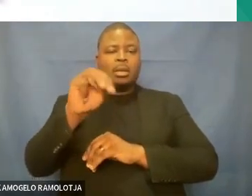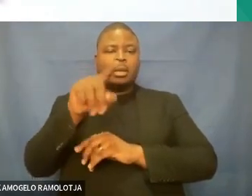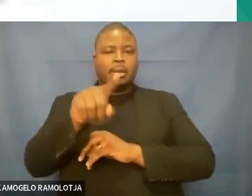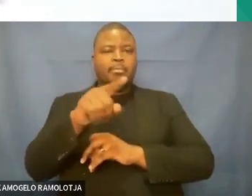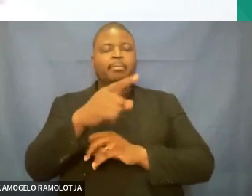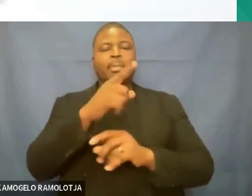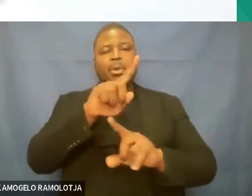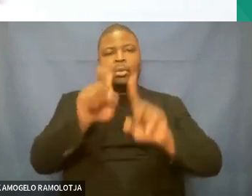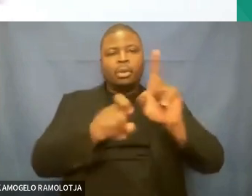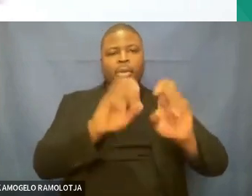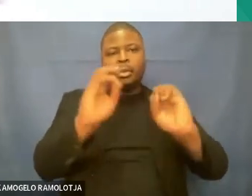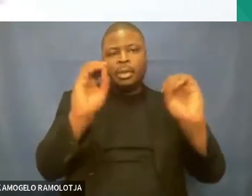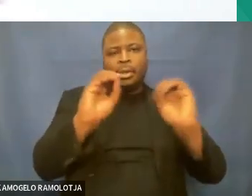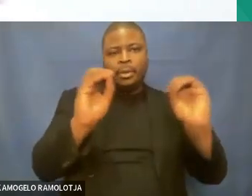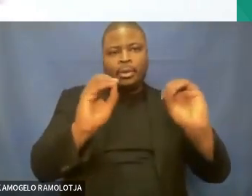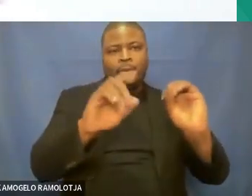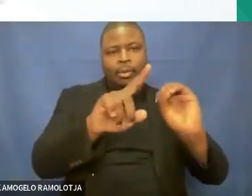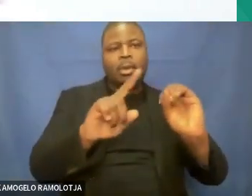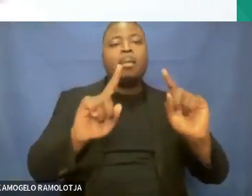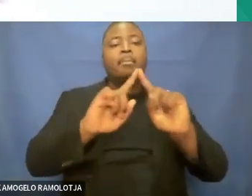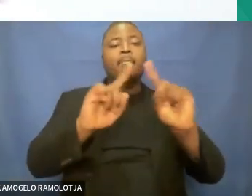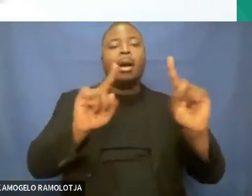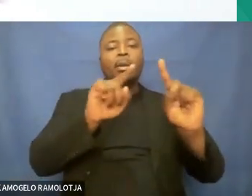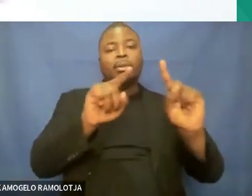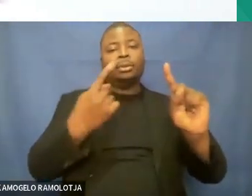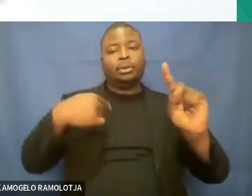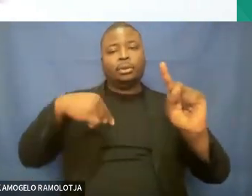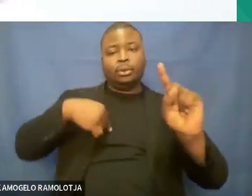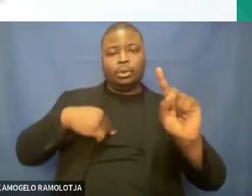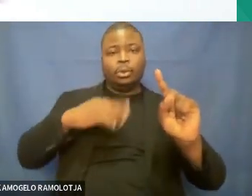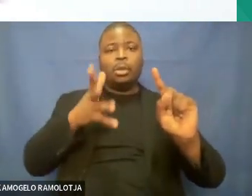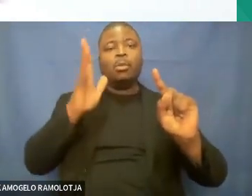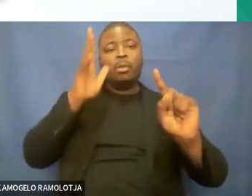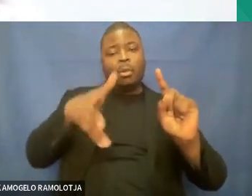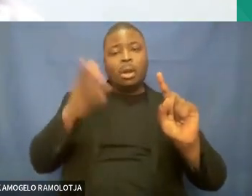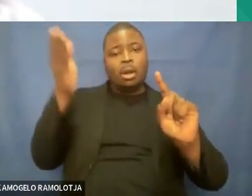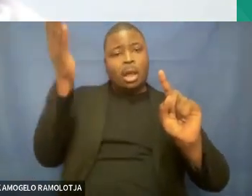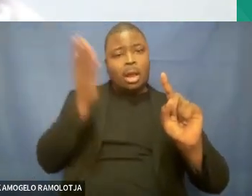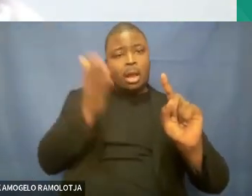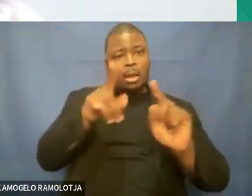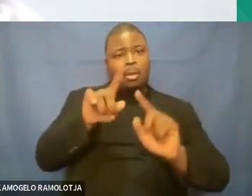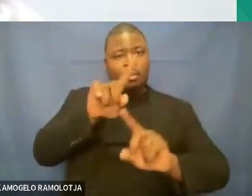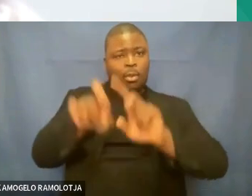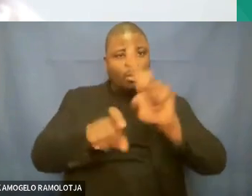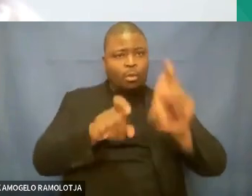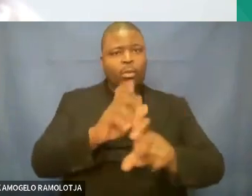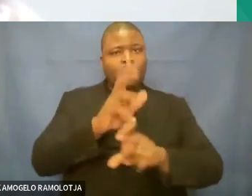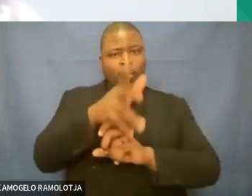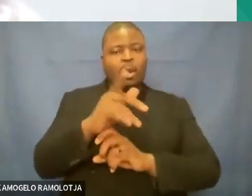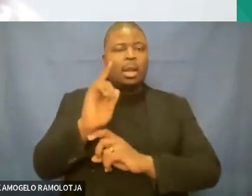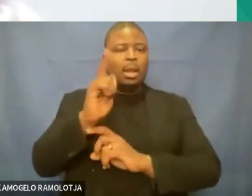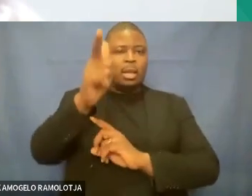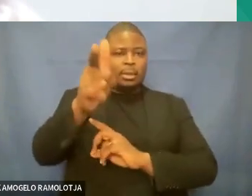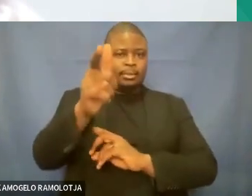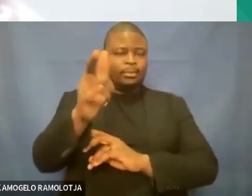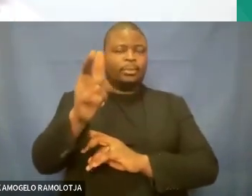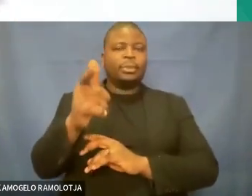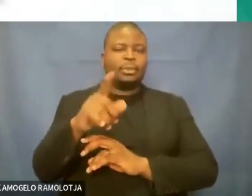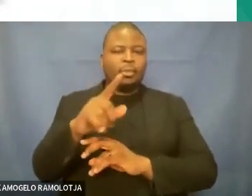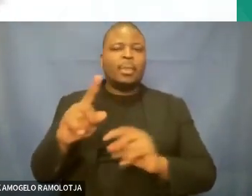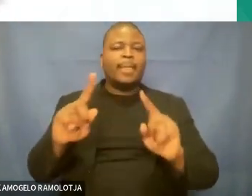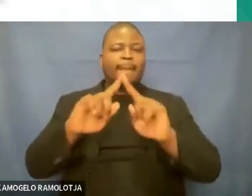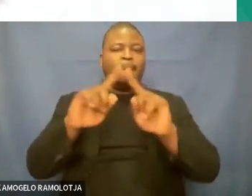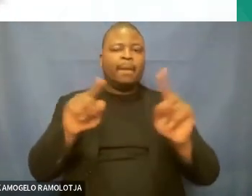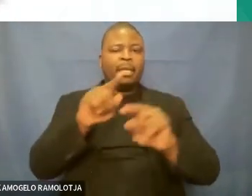any questions, but we will allow an opportunity for a hand to be raised. Please indicate if you